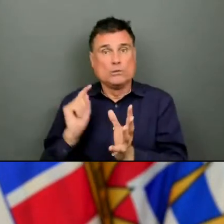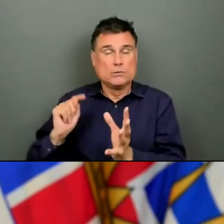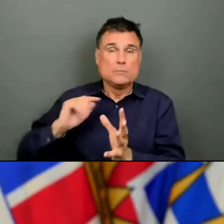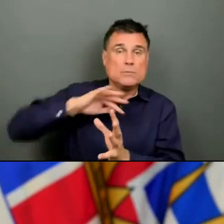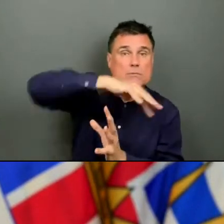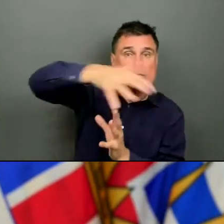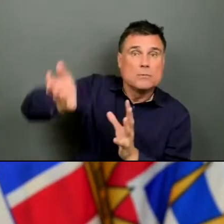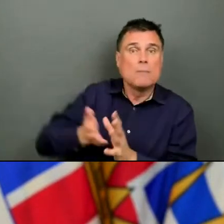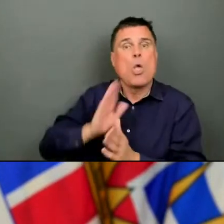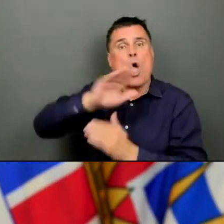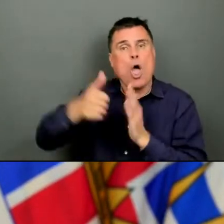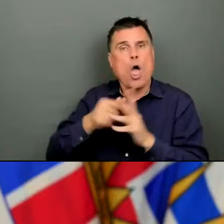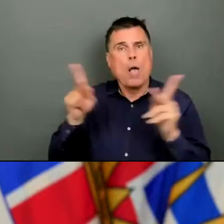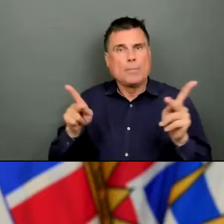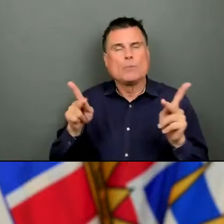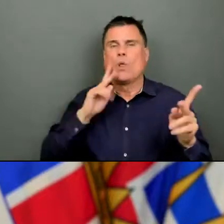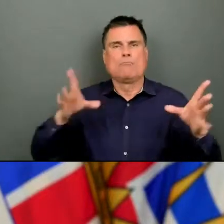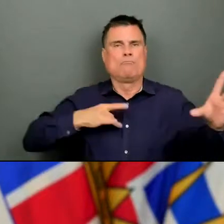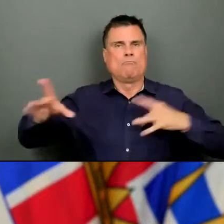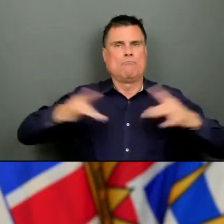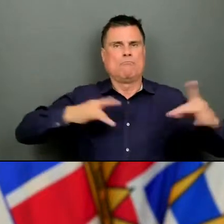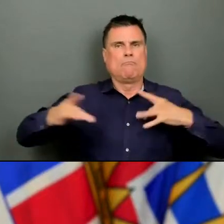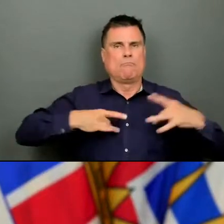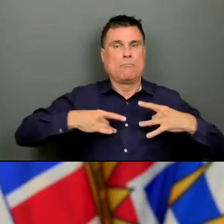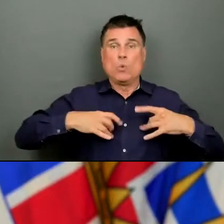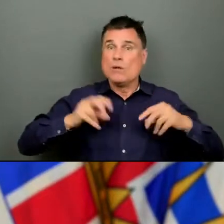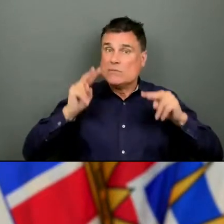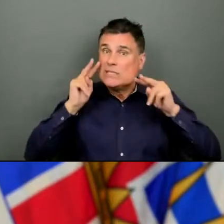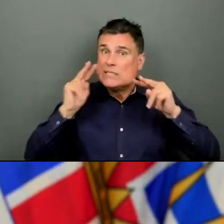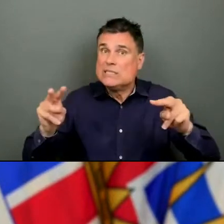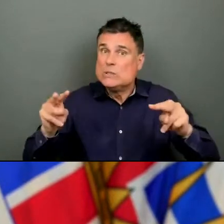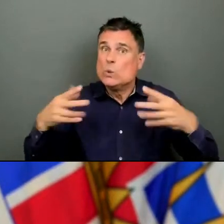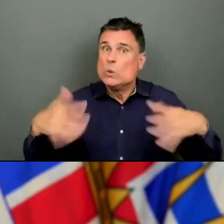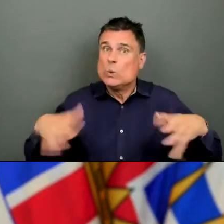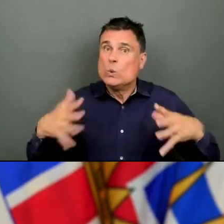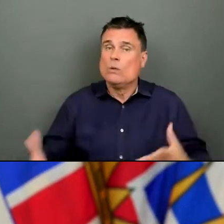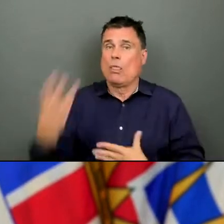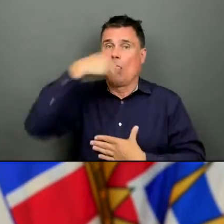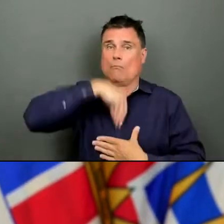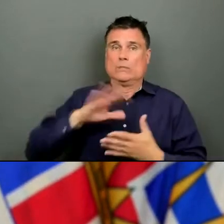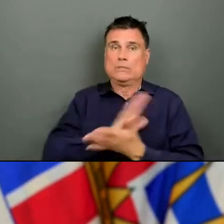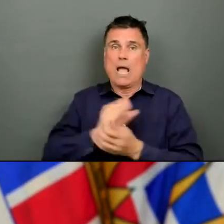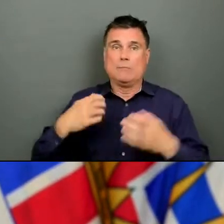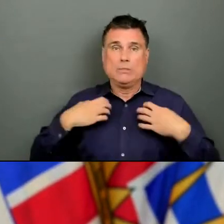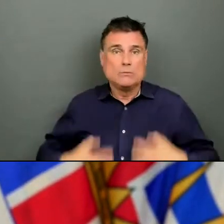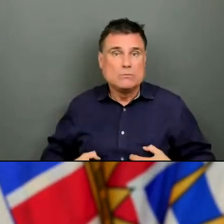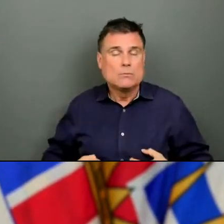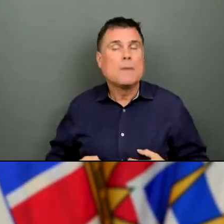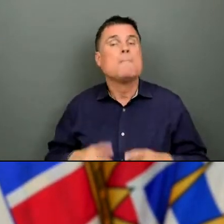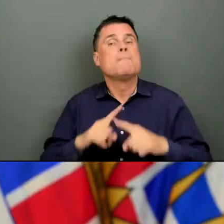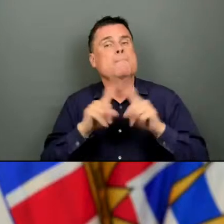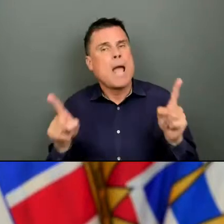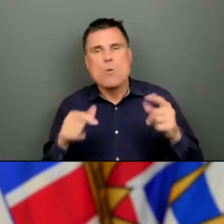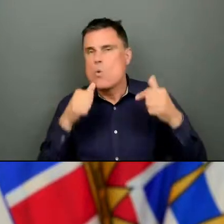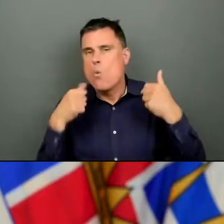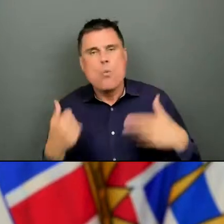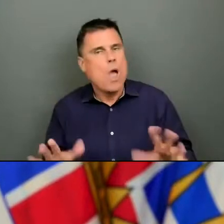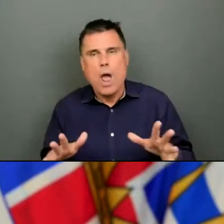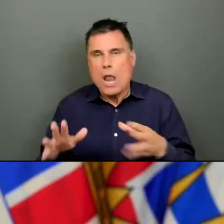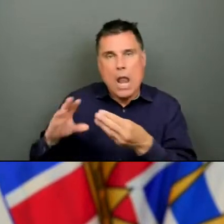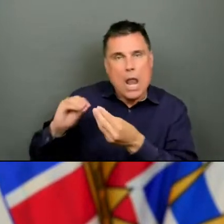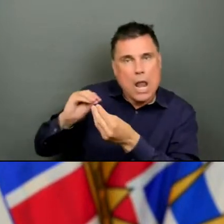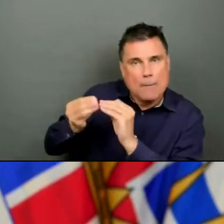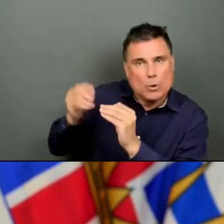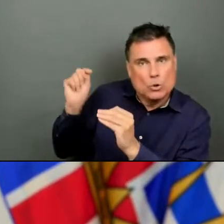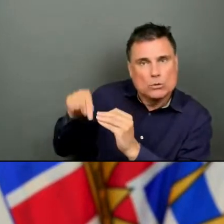can be. But what we see, and we can see it already in the hospitalizations and deaths, is that